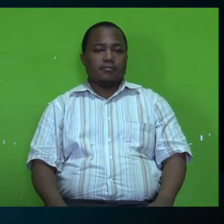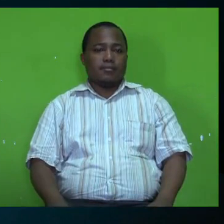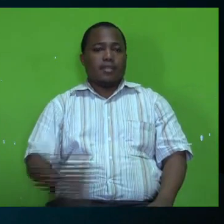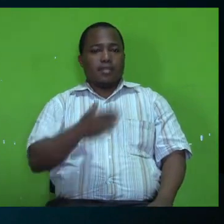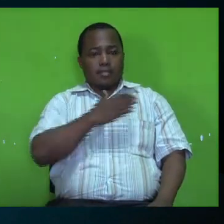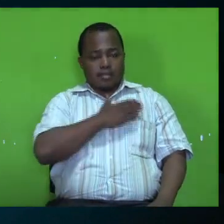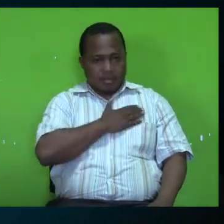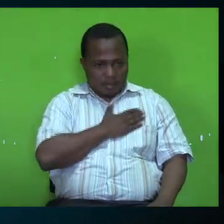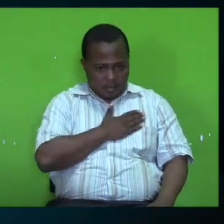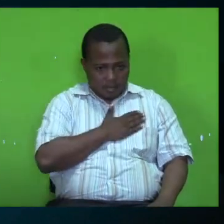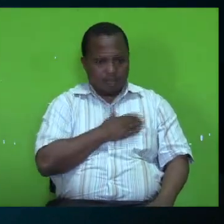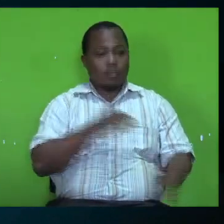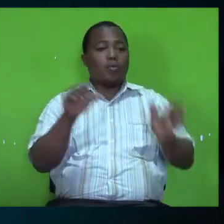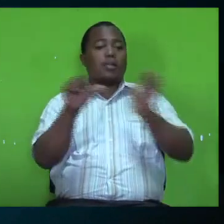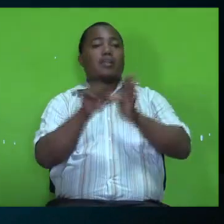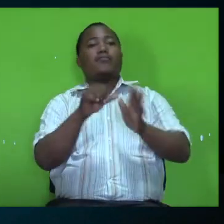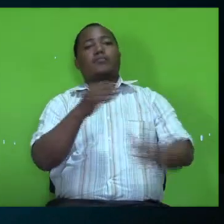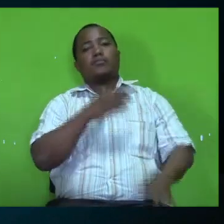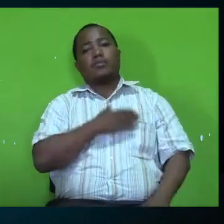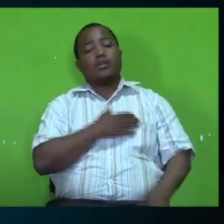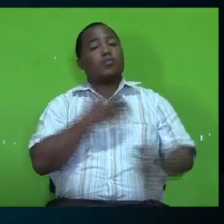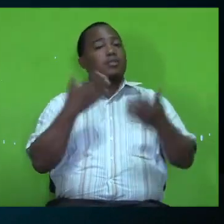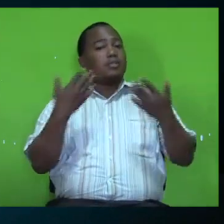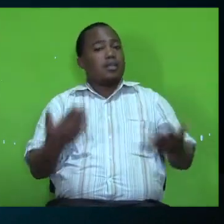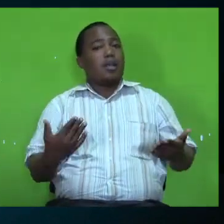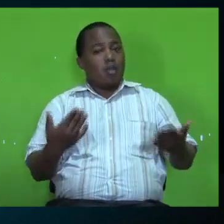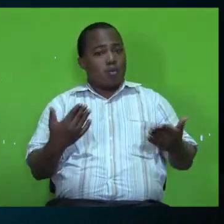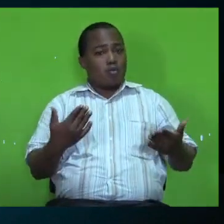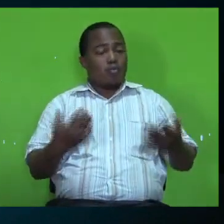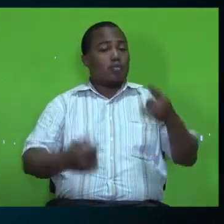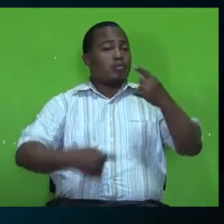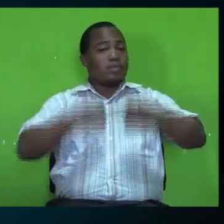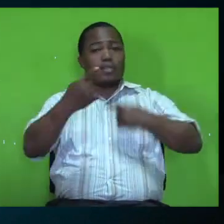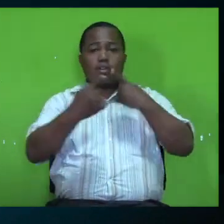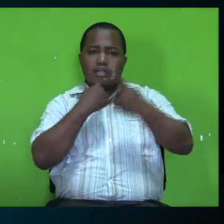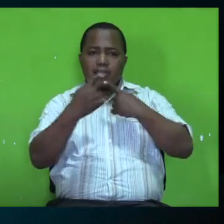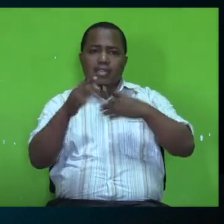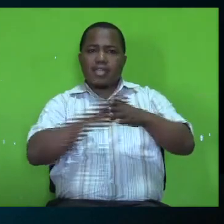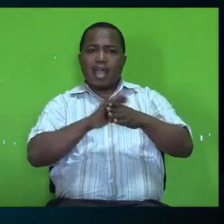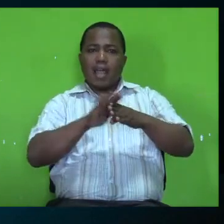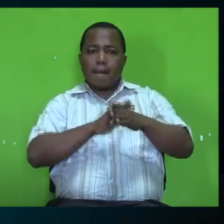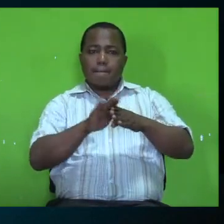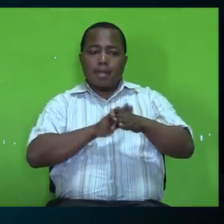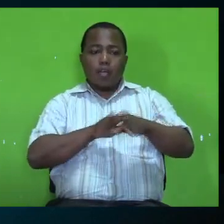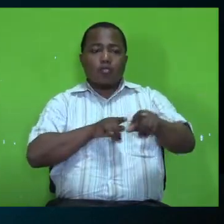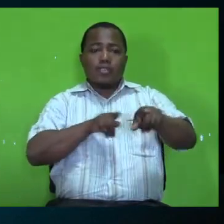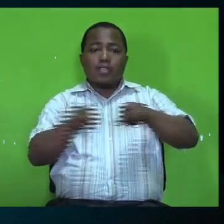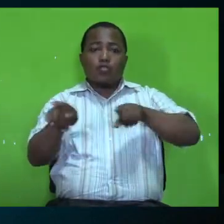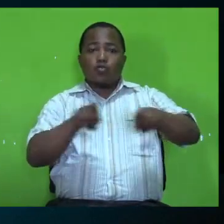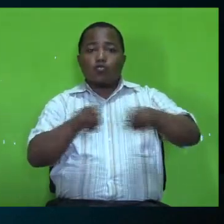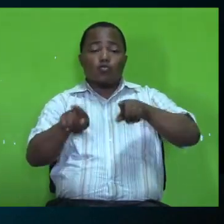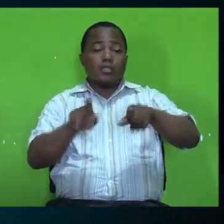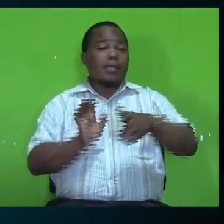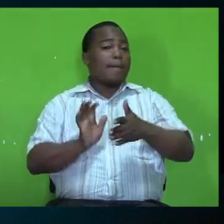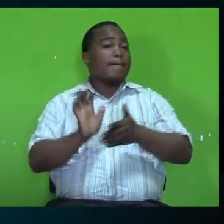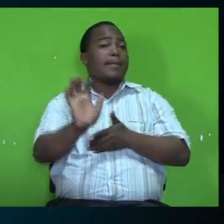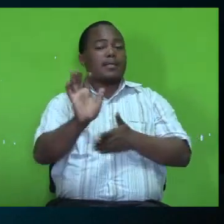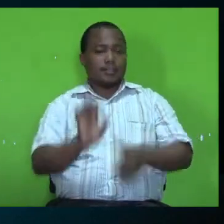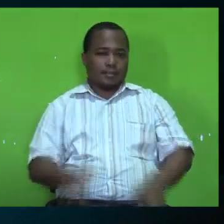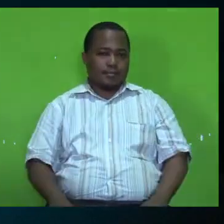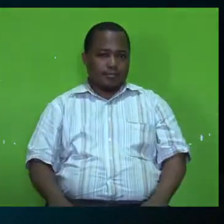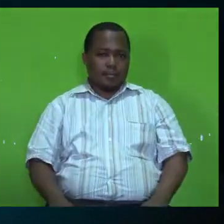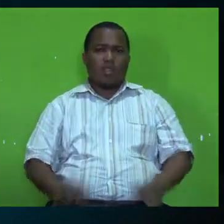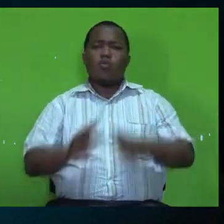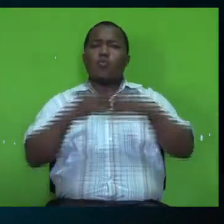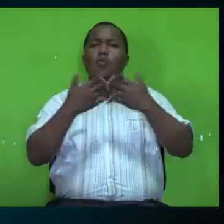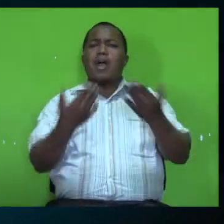Thank you, my lovely students. So now, let's discuss about the root pressure. My dears,